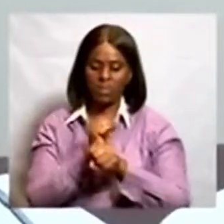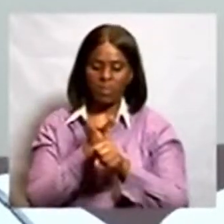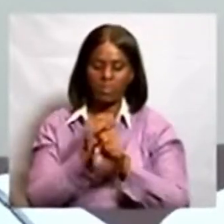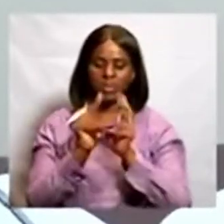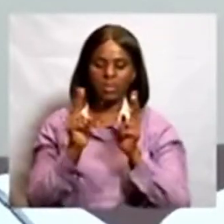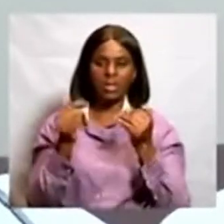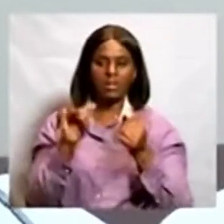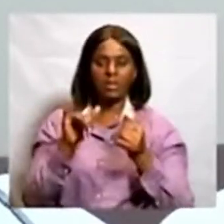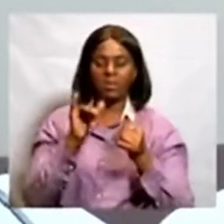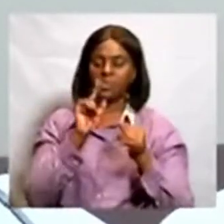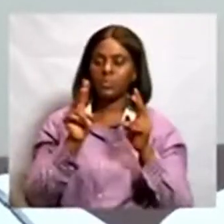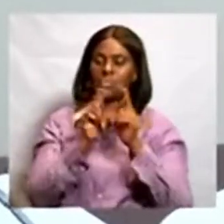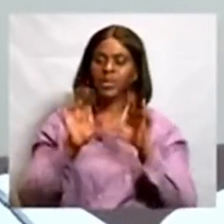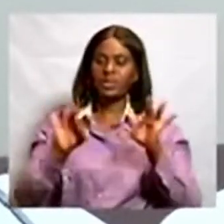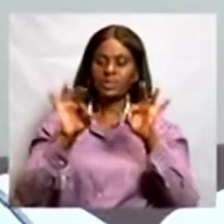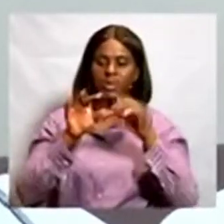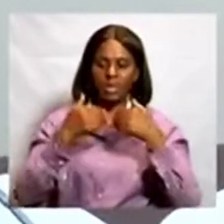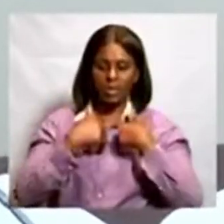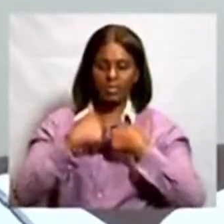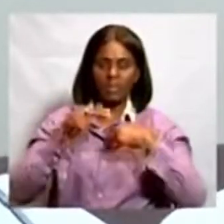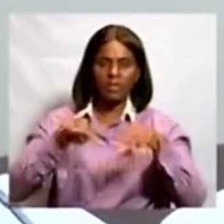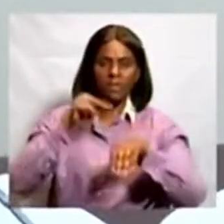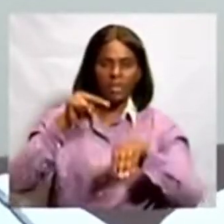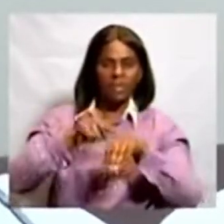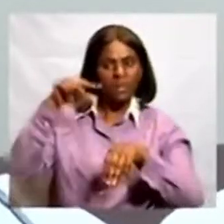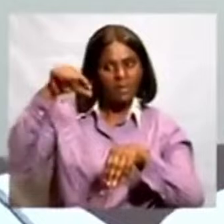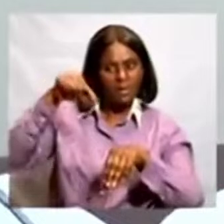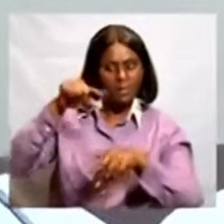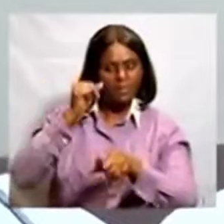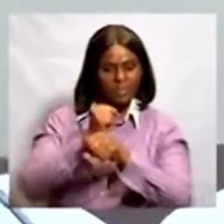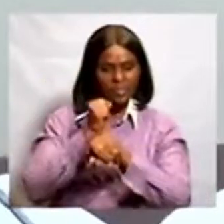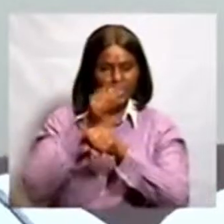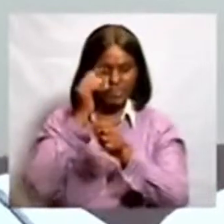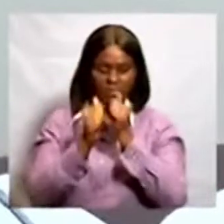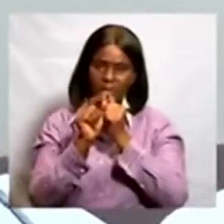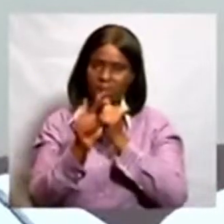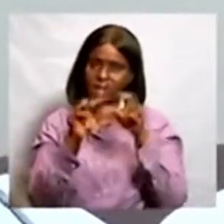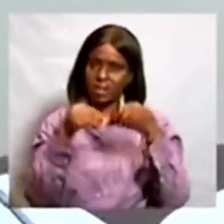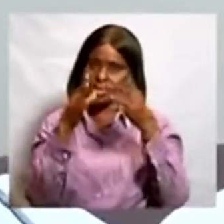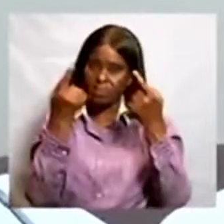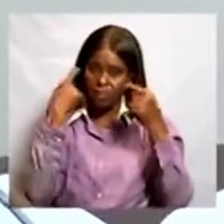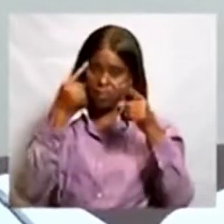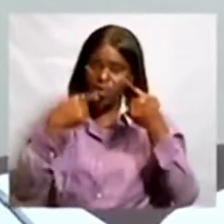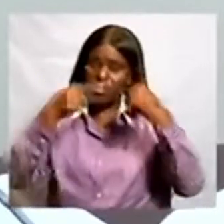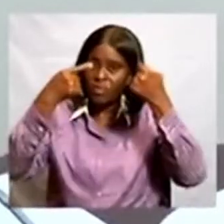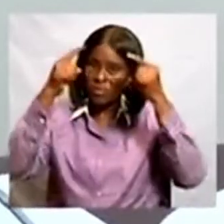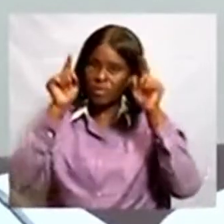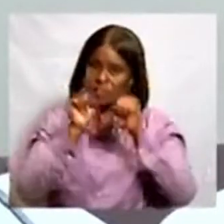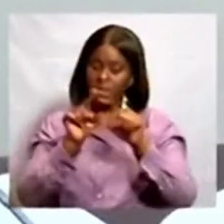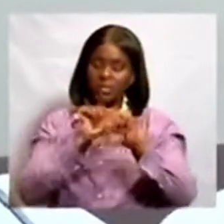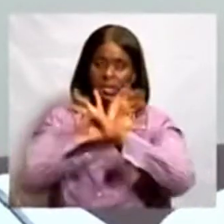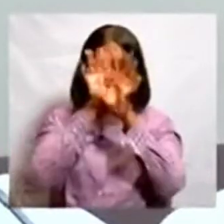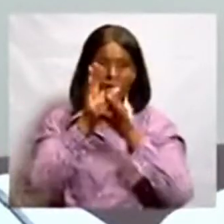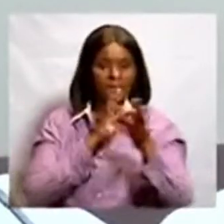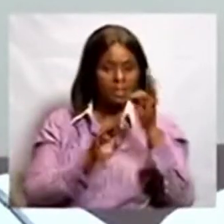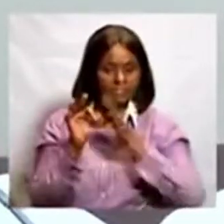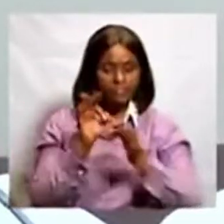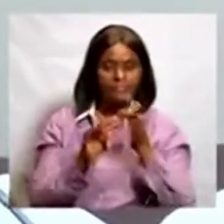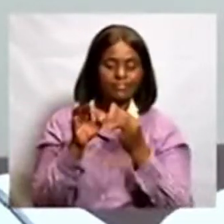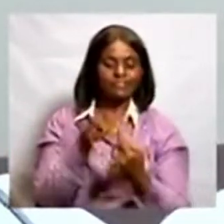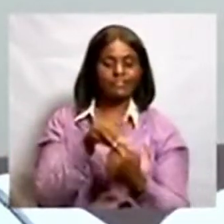So it is important to have a national qualifications framework because it provides for progression. It clearly